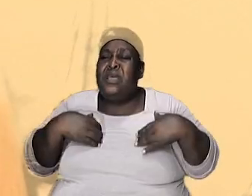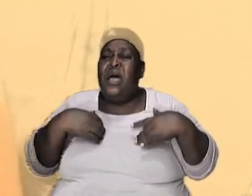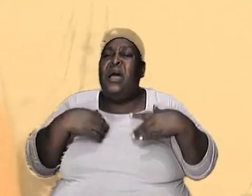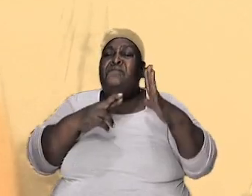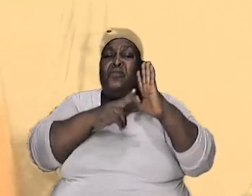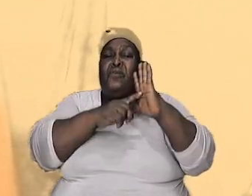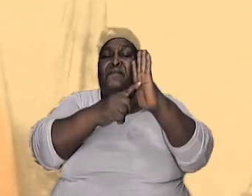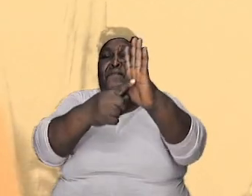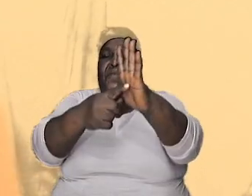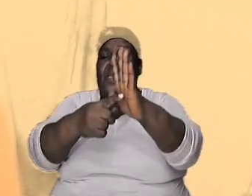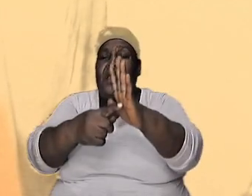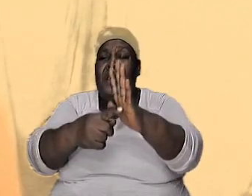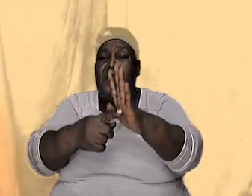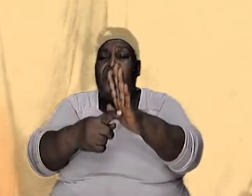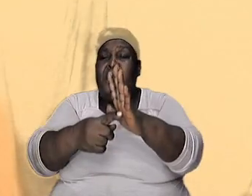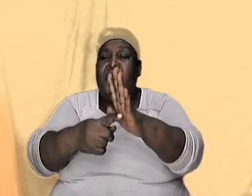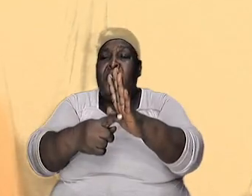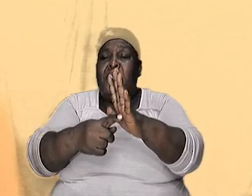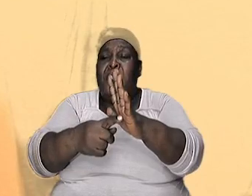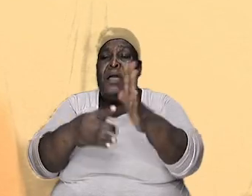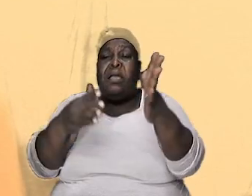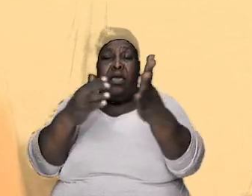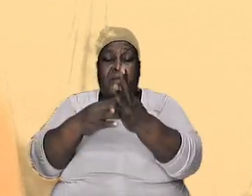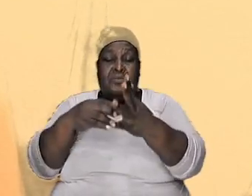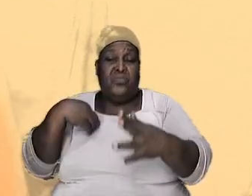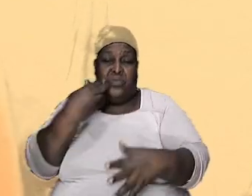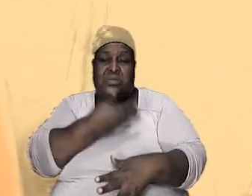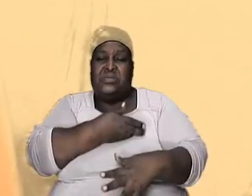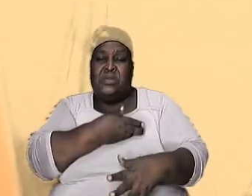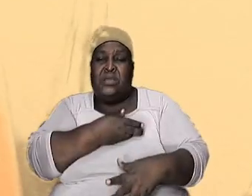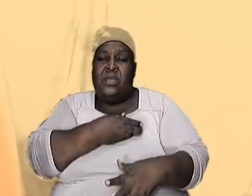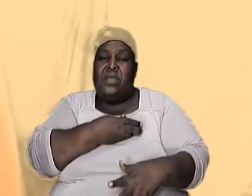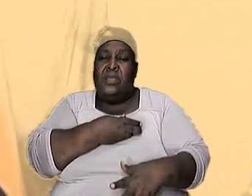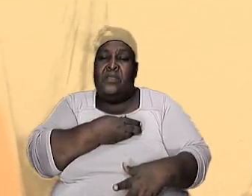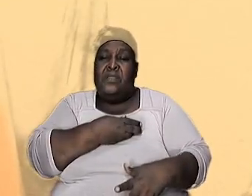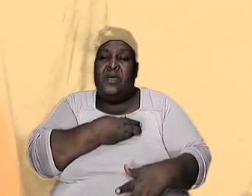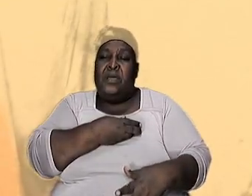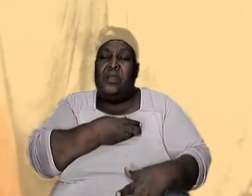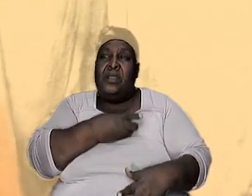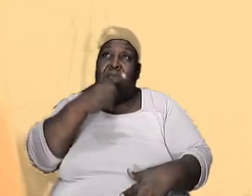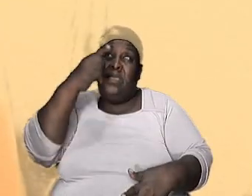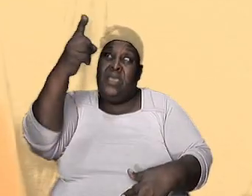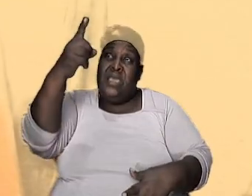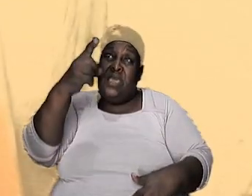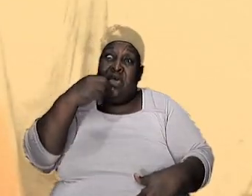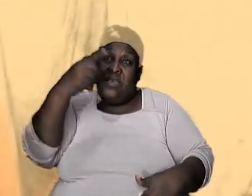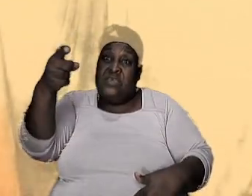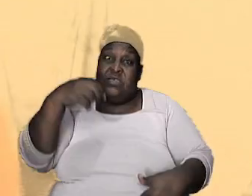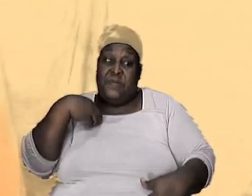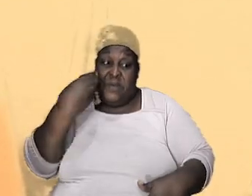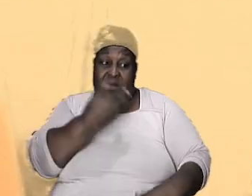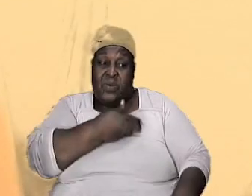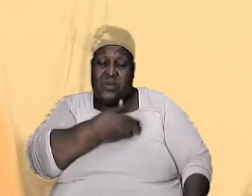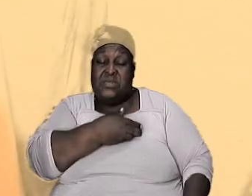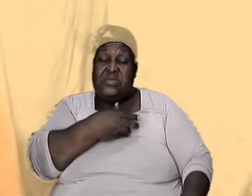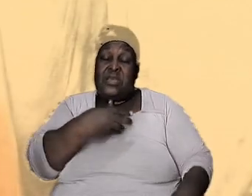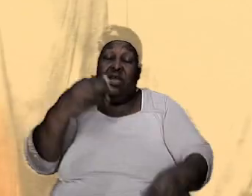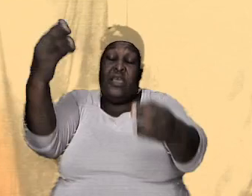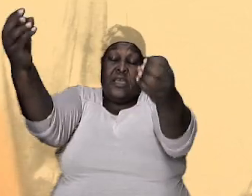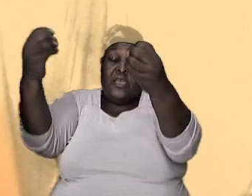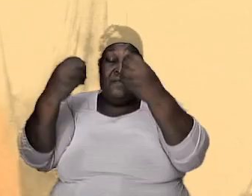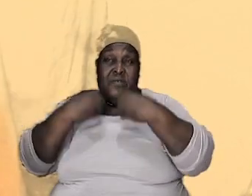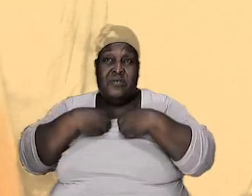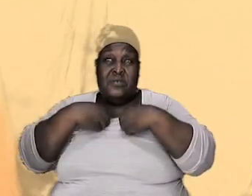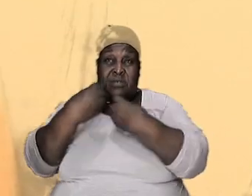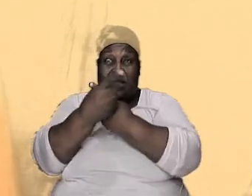back to us that he that speak to you is the person who can give you the liberty over any situation you're going